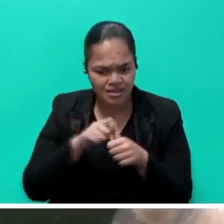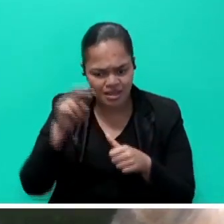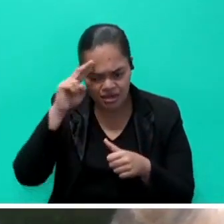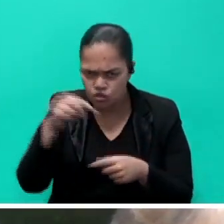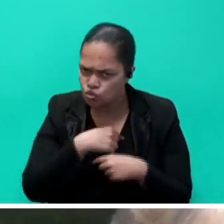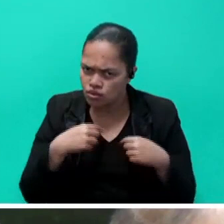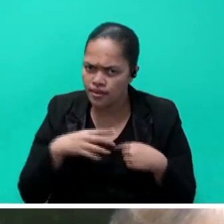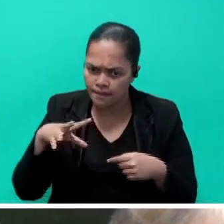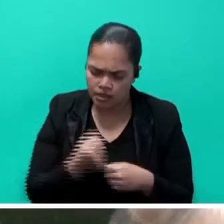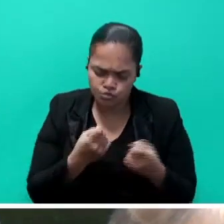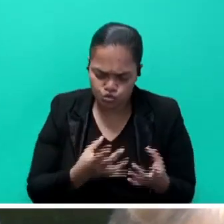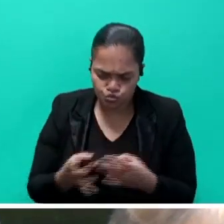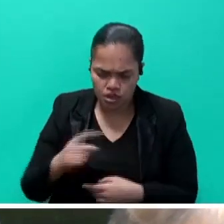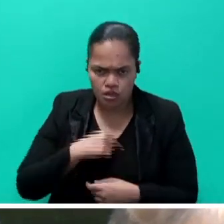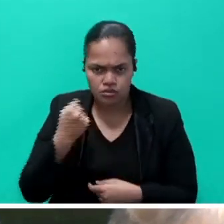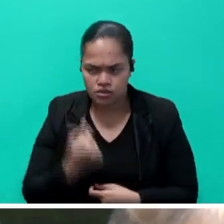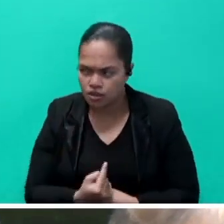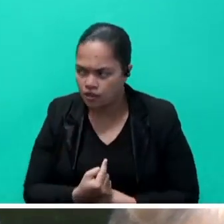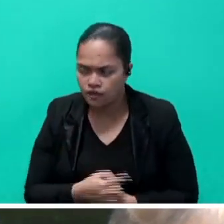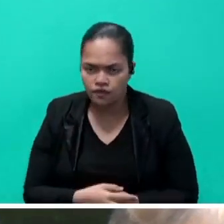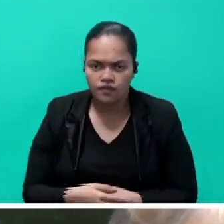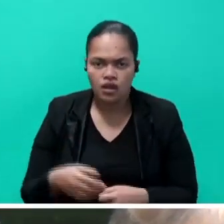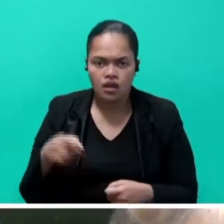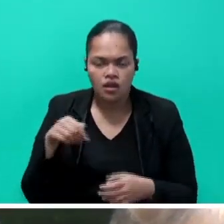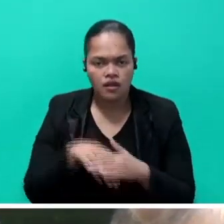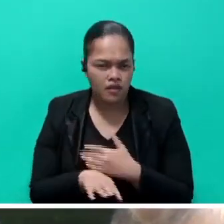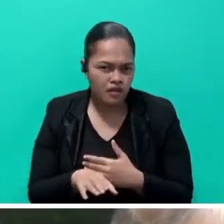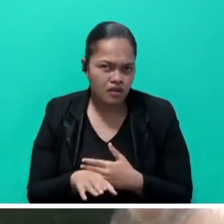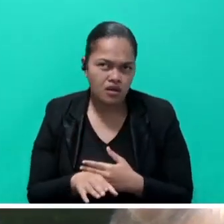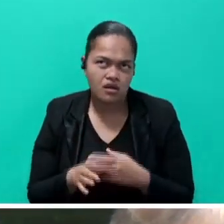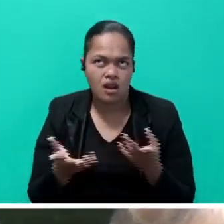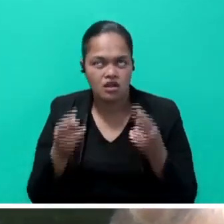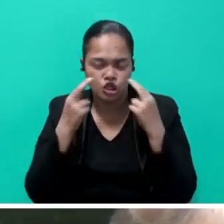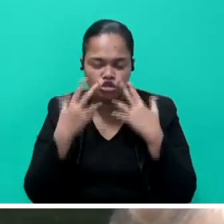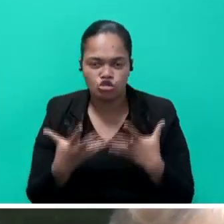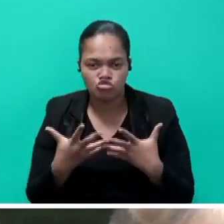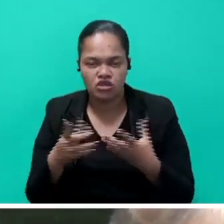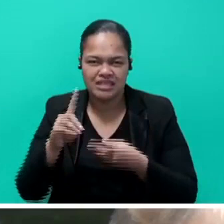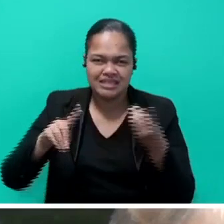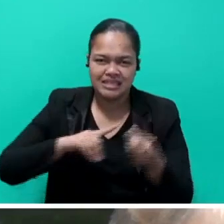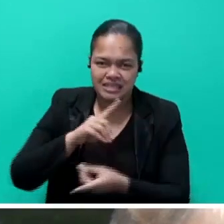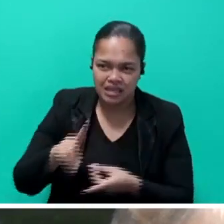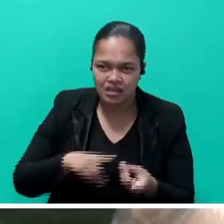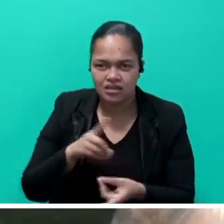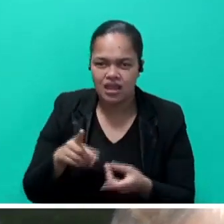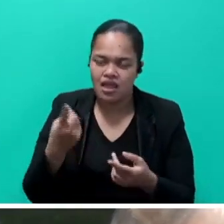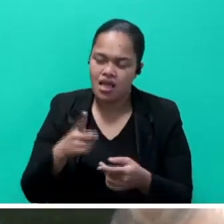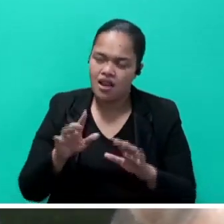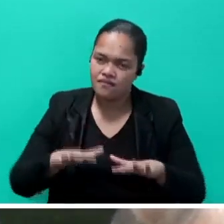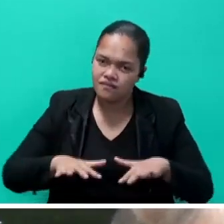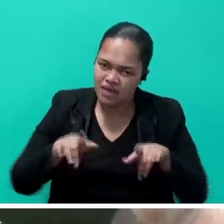prepare ourselves for nature's onslaught in the form of natural disasters like floods, etc. every